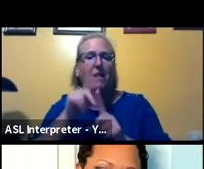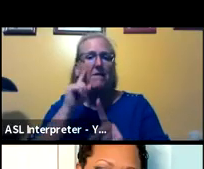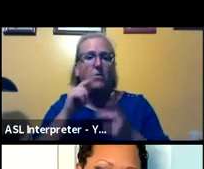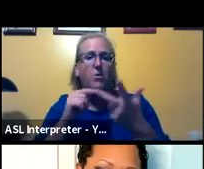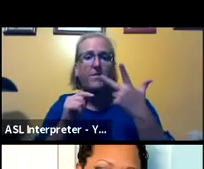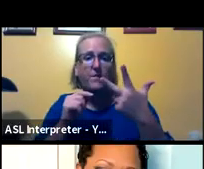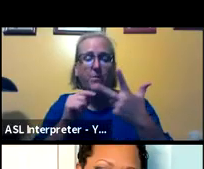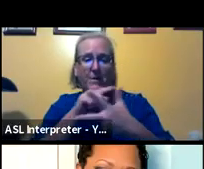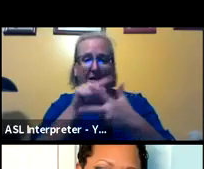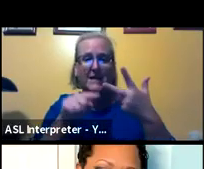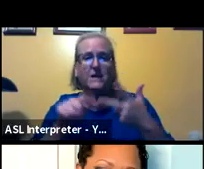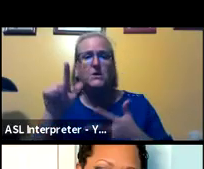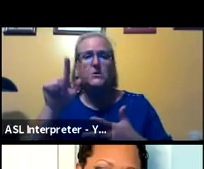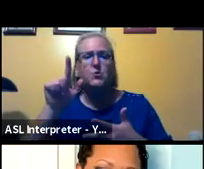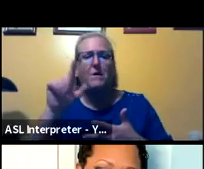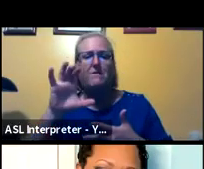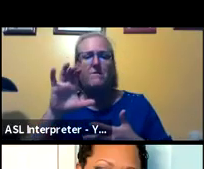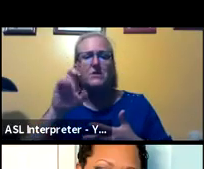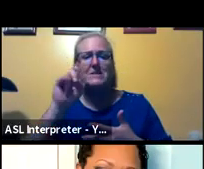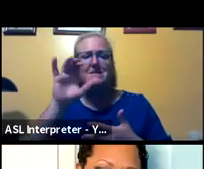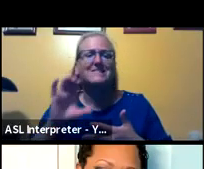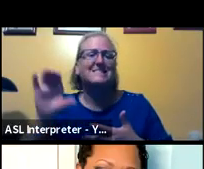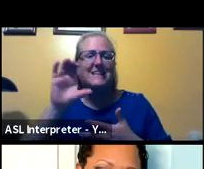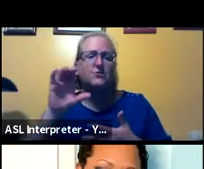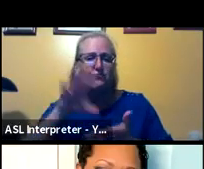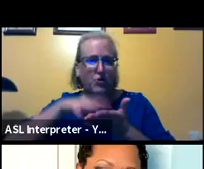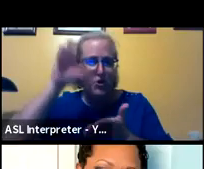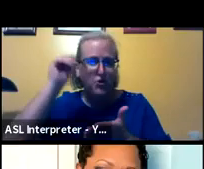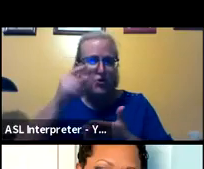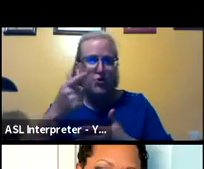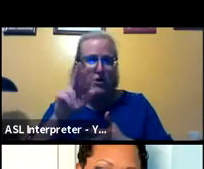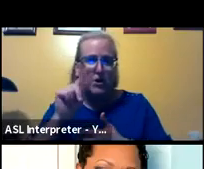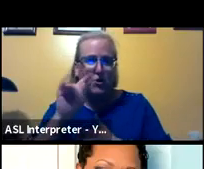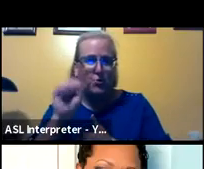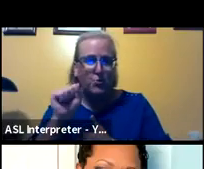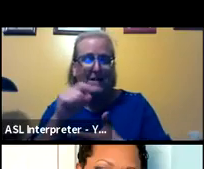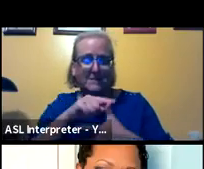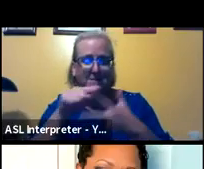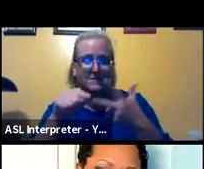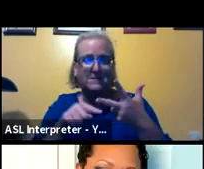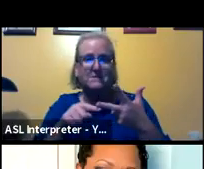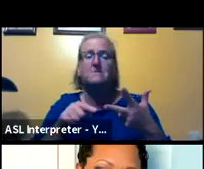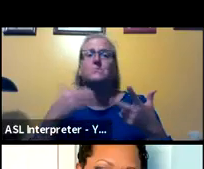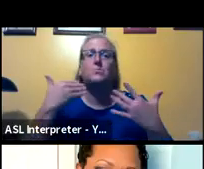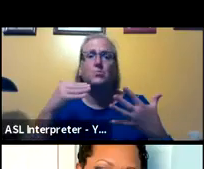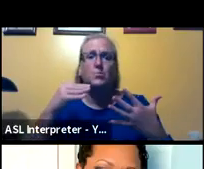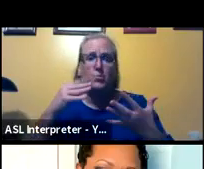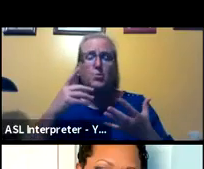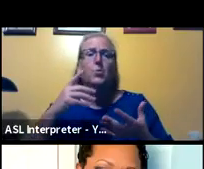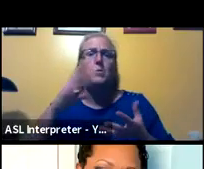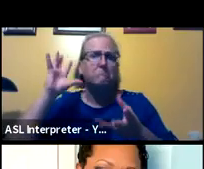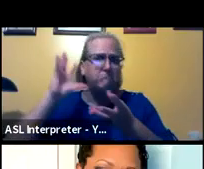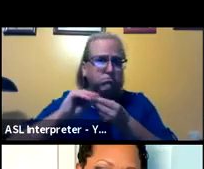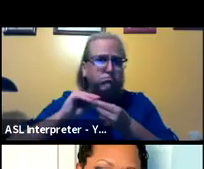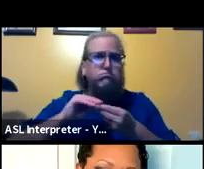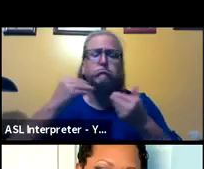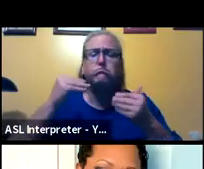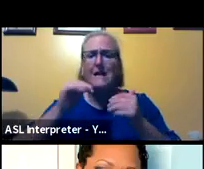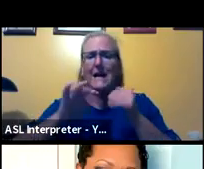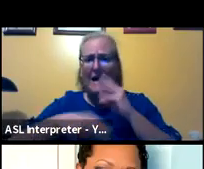21st Century Learning grants, which are very comprehensive extra time